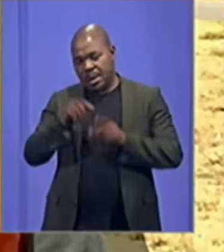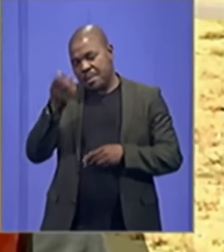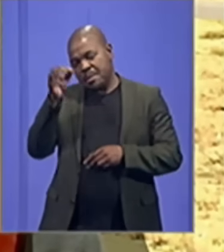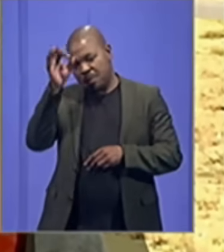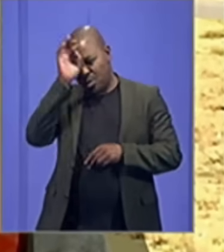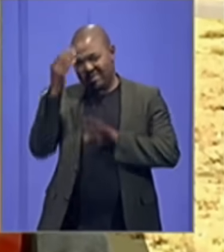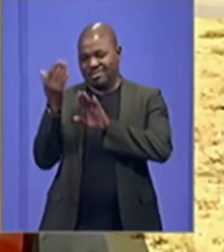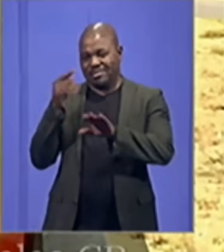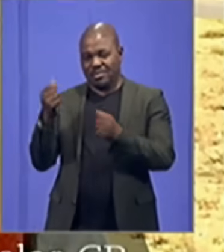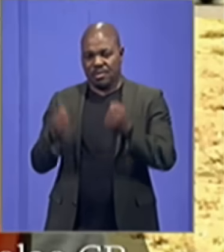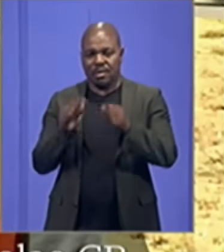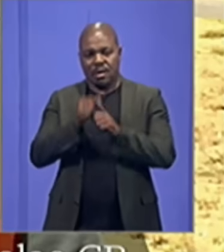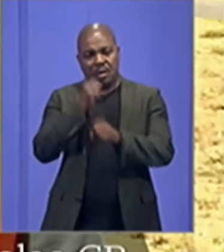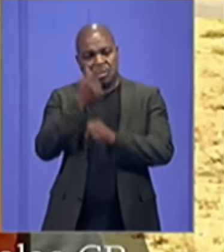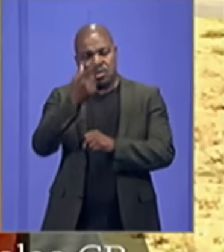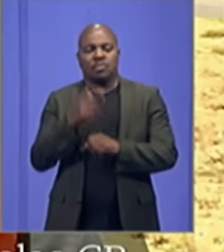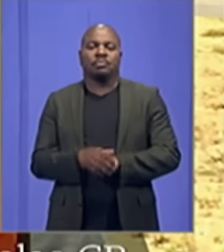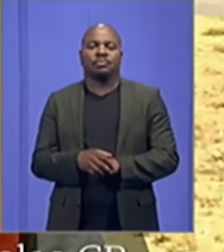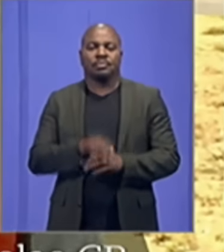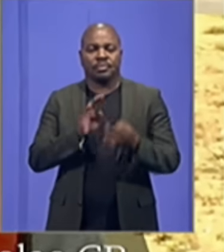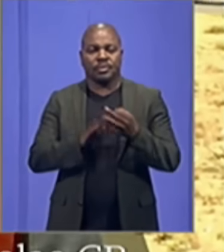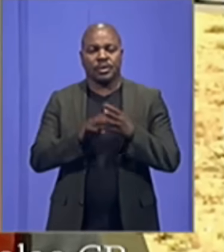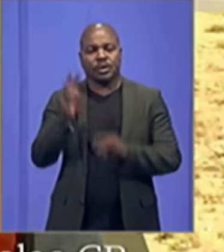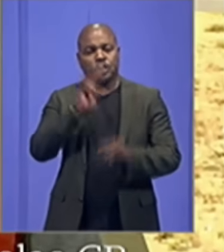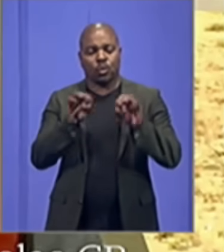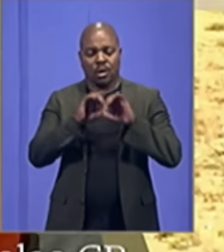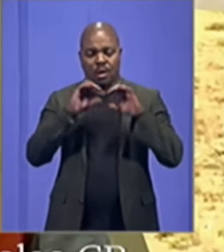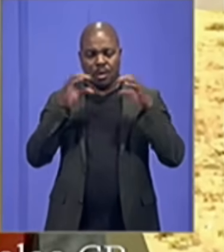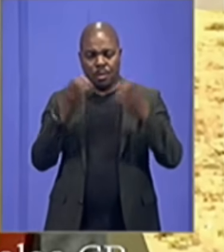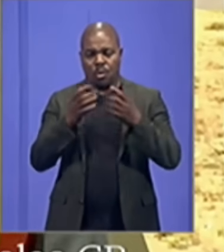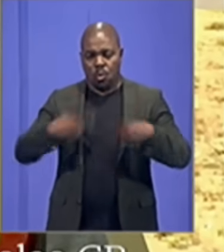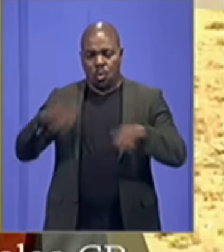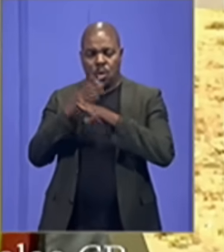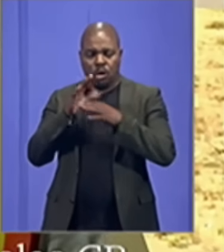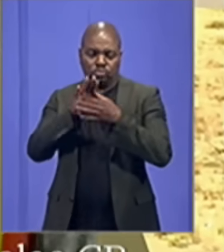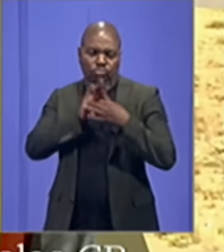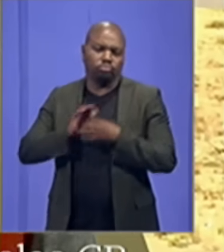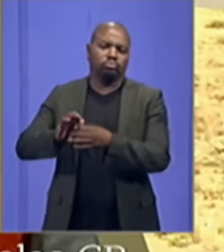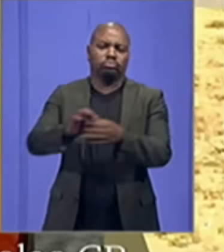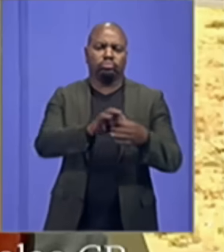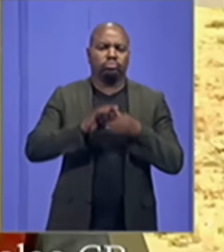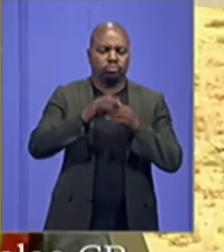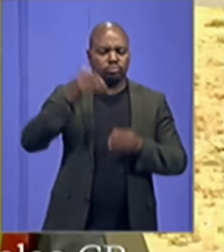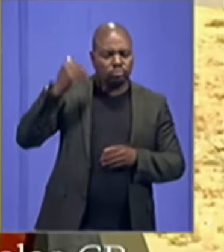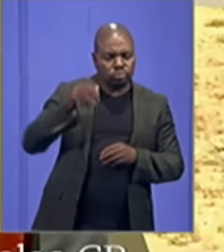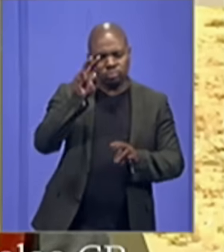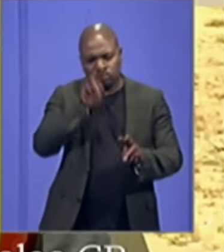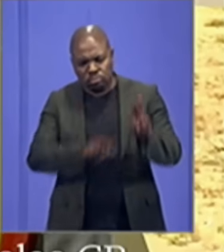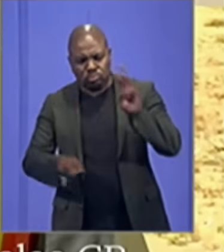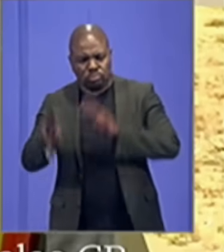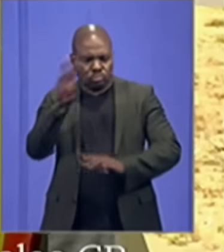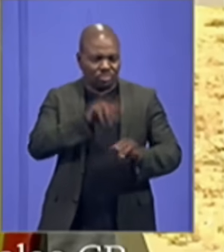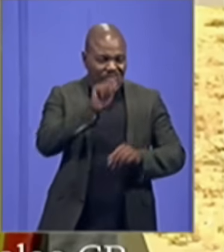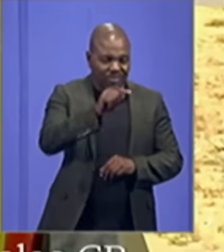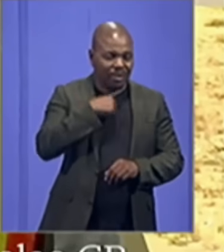Le bona bo Gauteng traffic le di security companies tso tsohle ra tla ra tshwarisana ra ira di routine patrols mo ke na hano